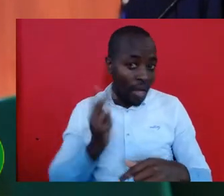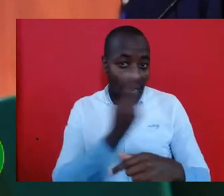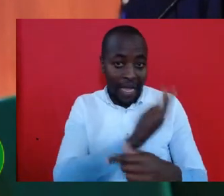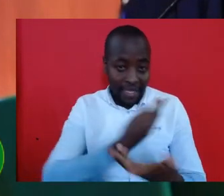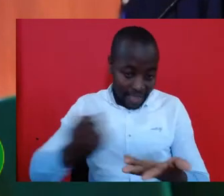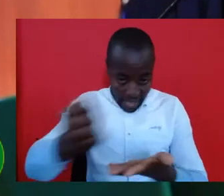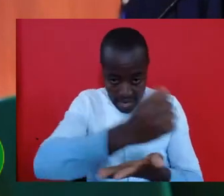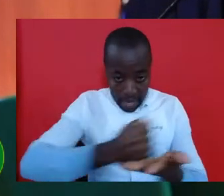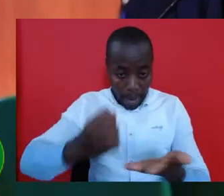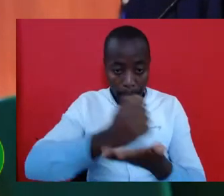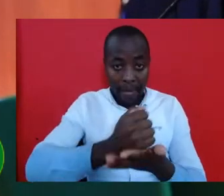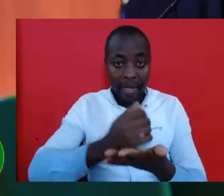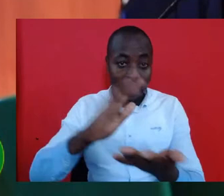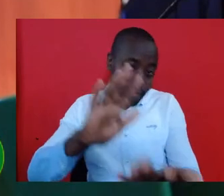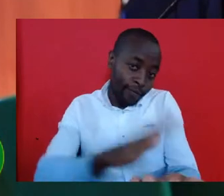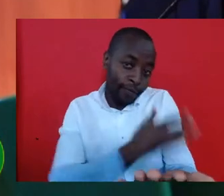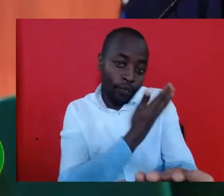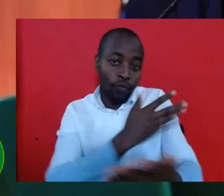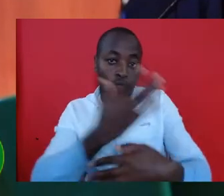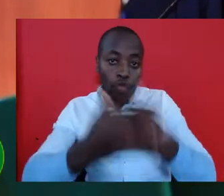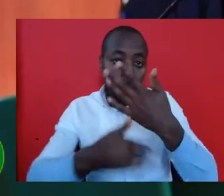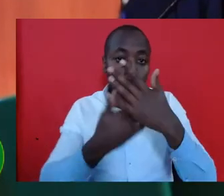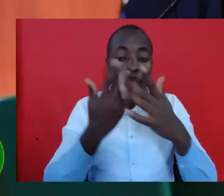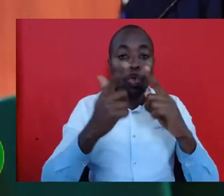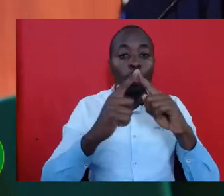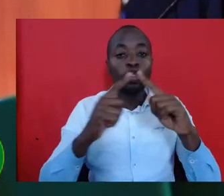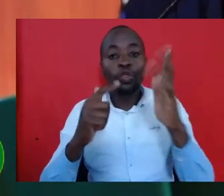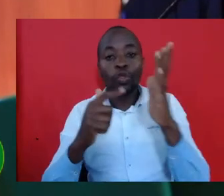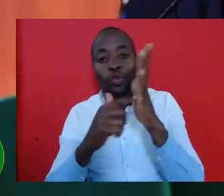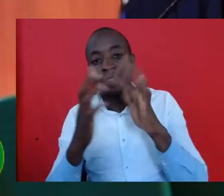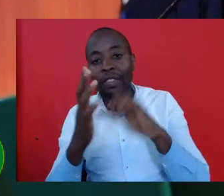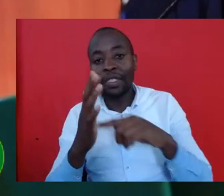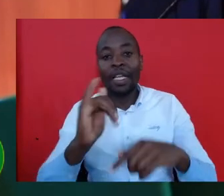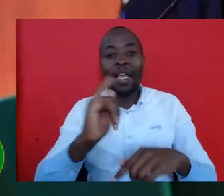All to Jesus I